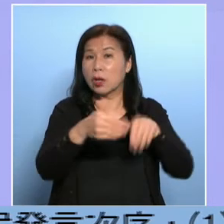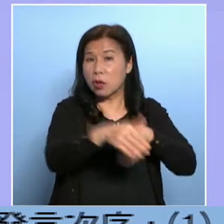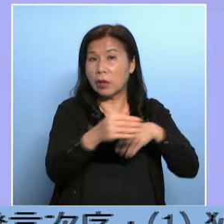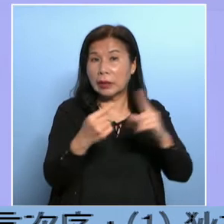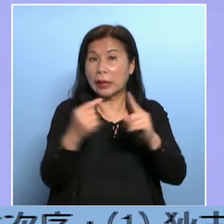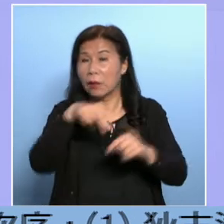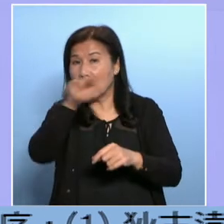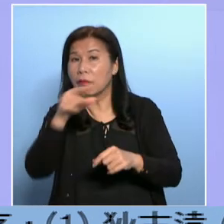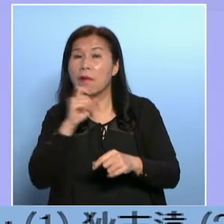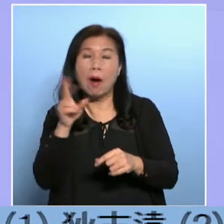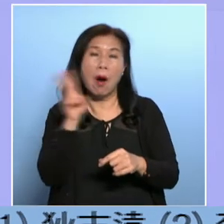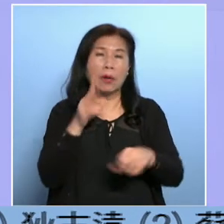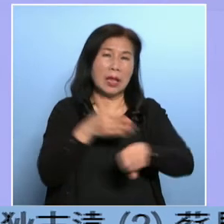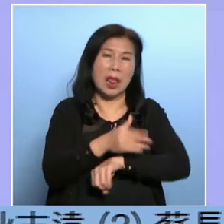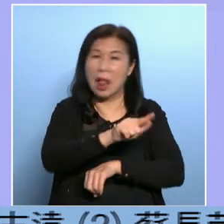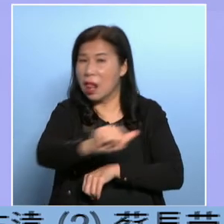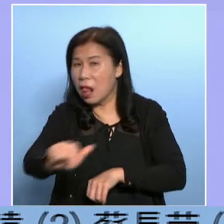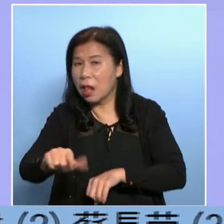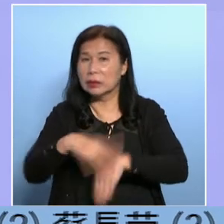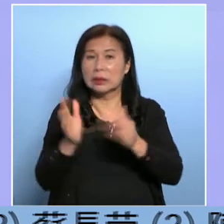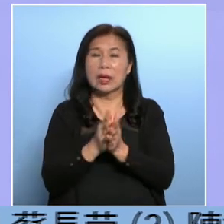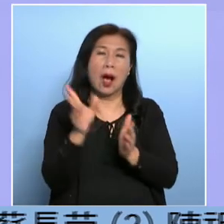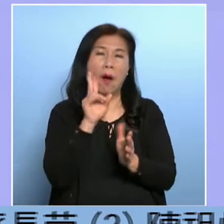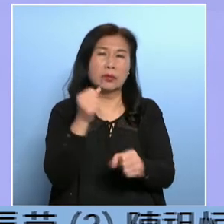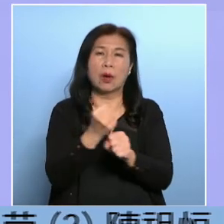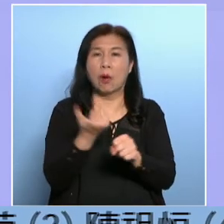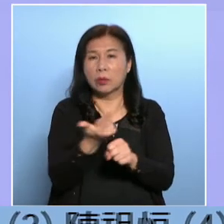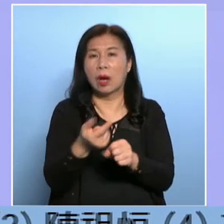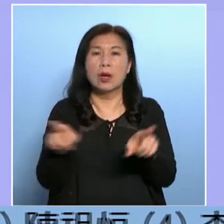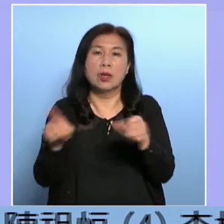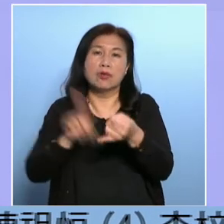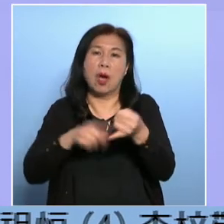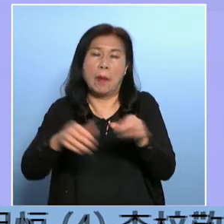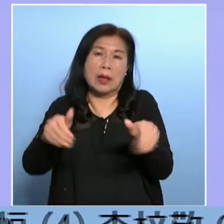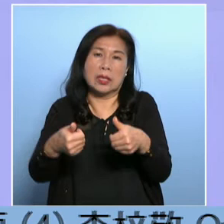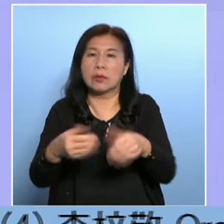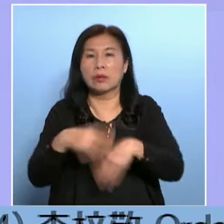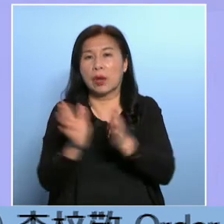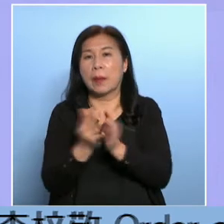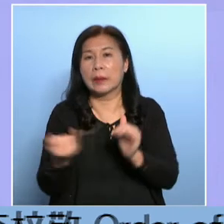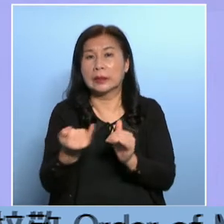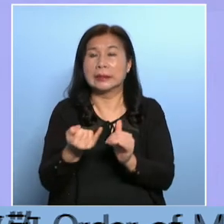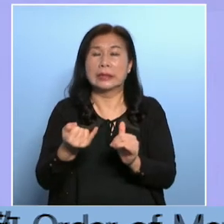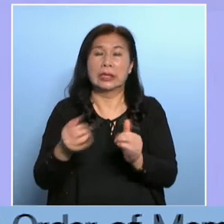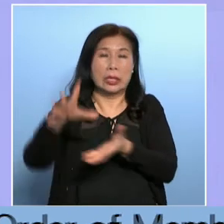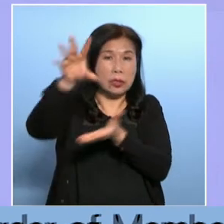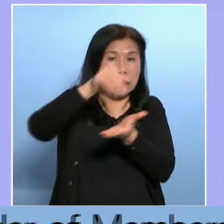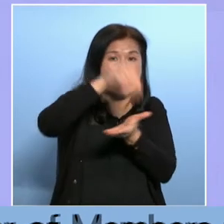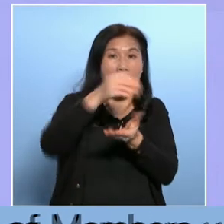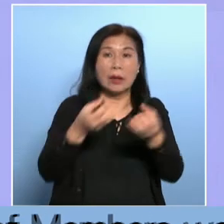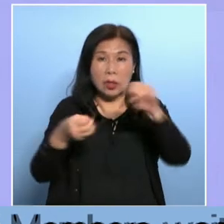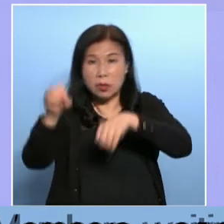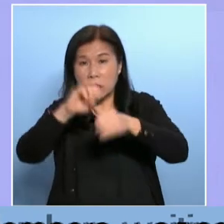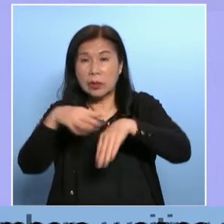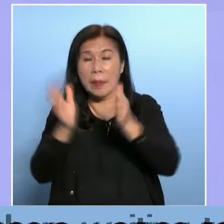enlisting 10,000 manpower to track the cases. This is ineffective. We should make use of